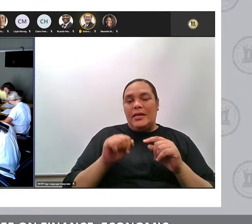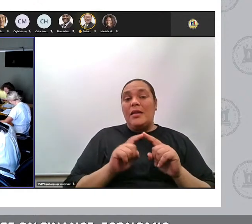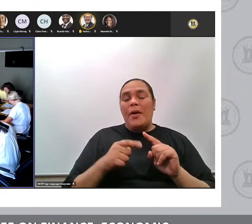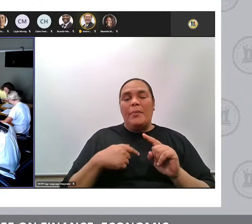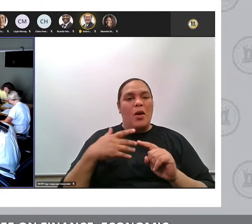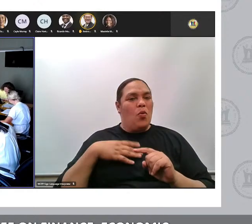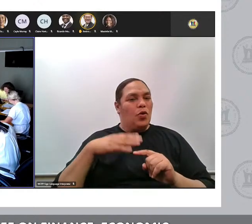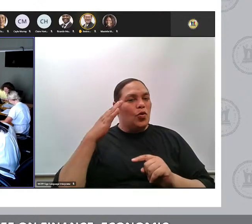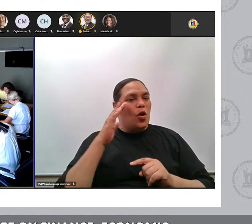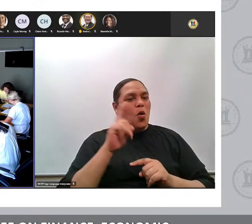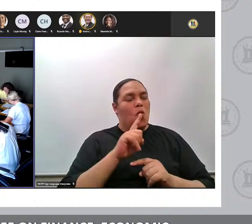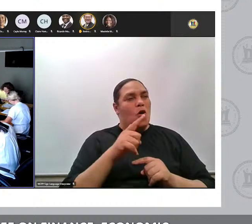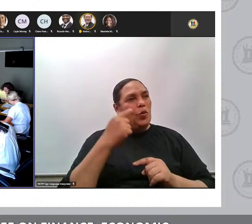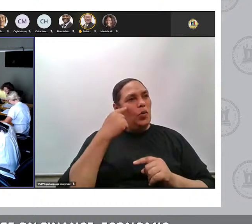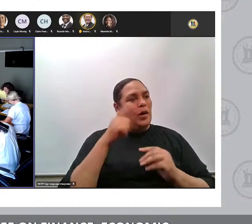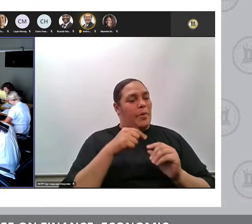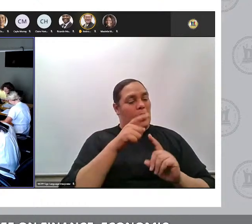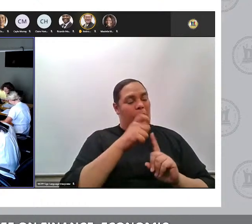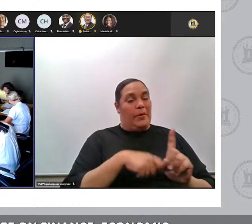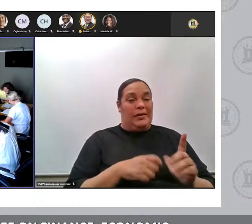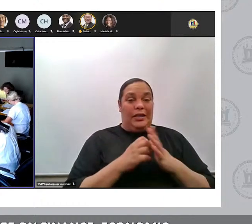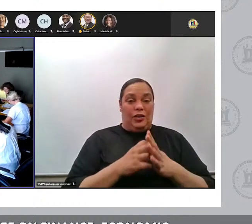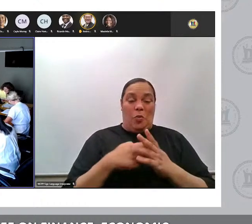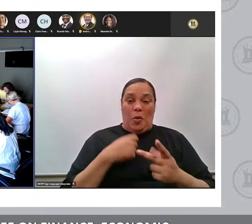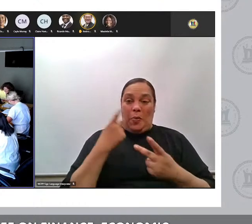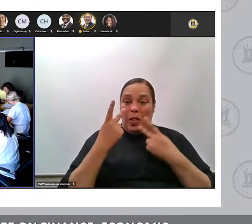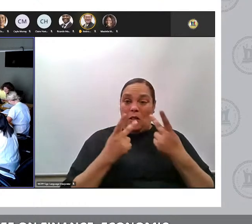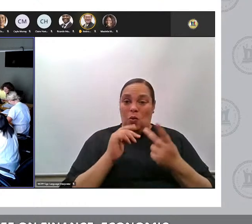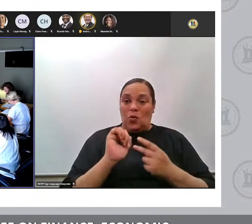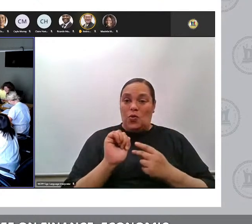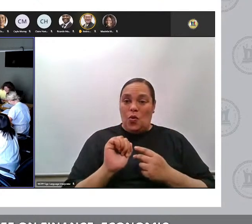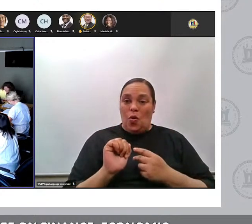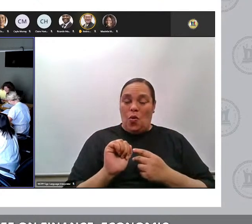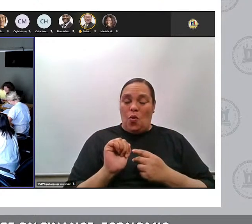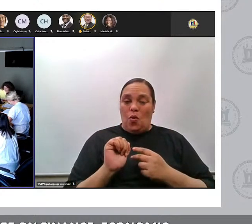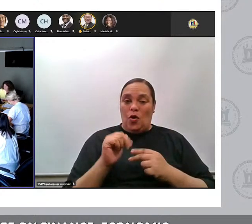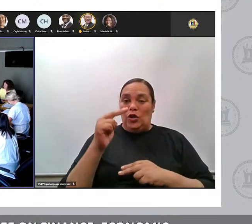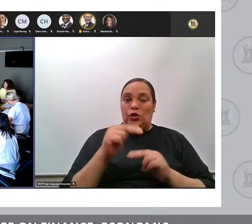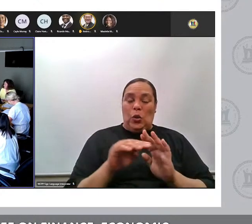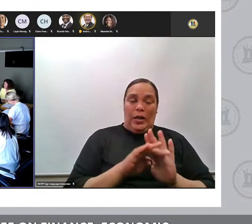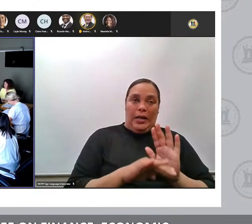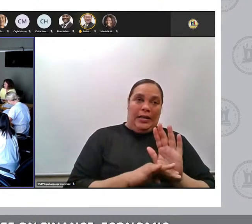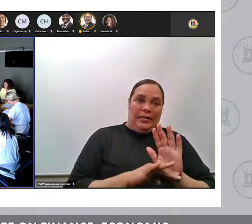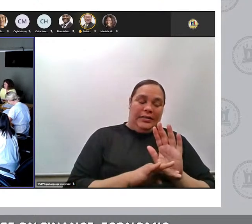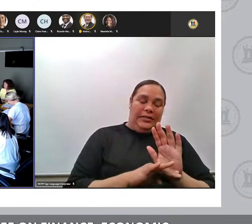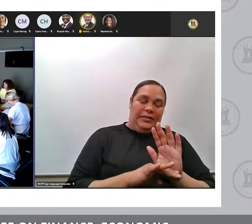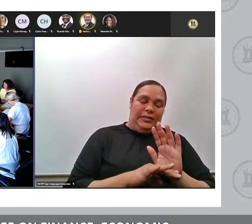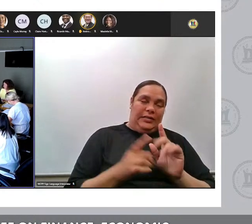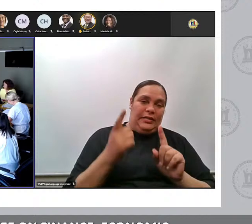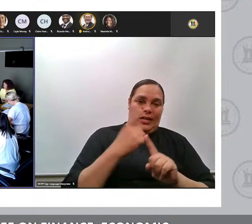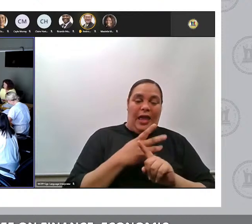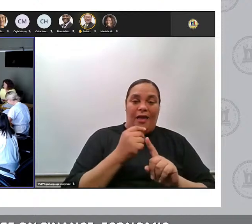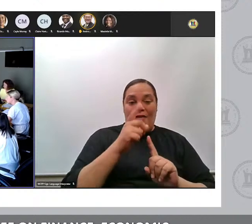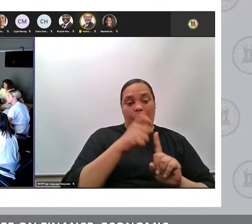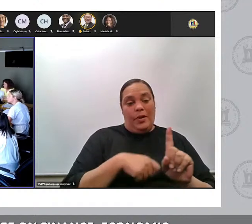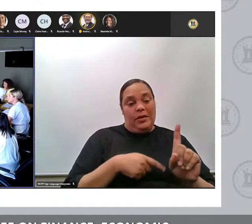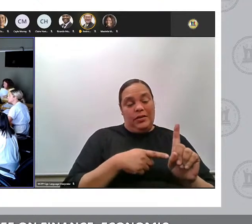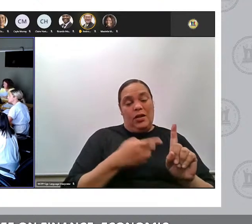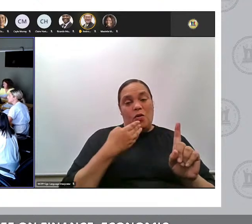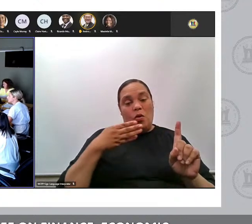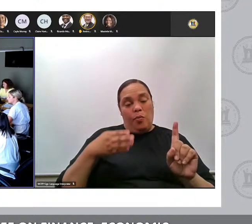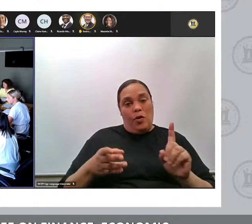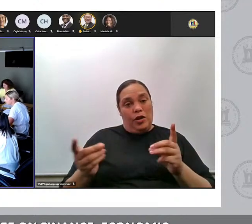do you make of someone? For an example, I looked at the shortlisted candidates. There's a person here who